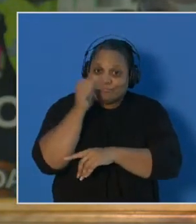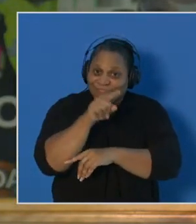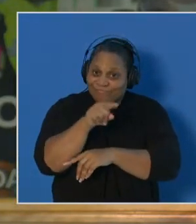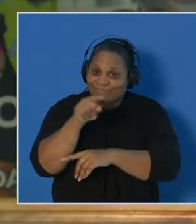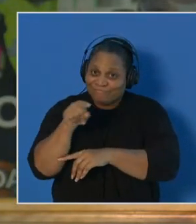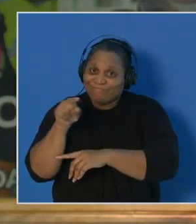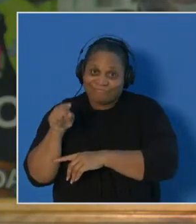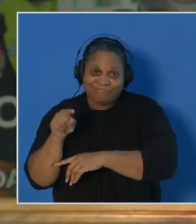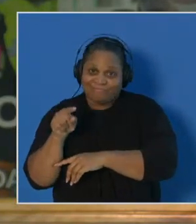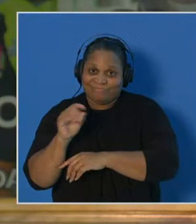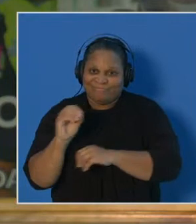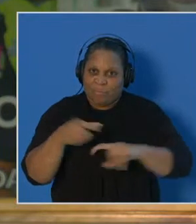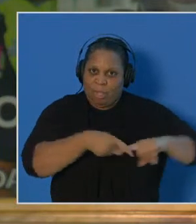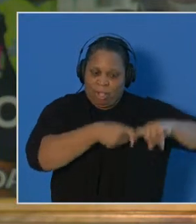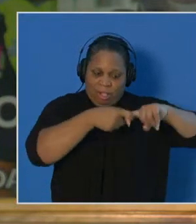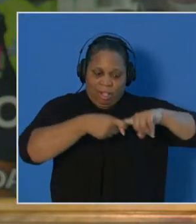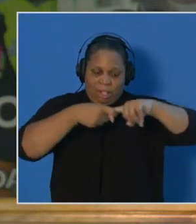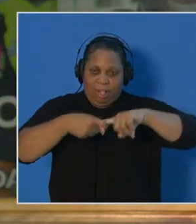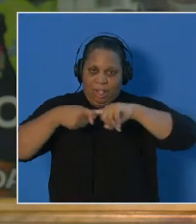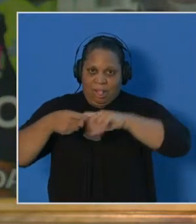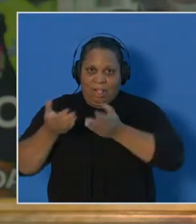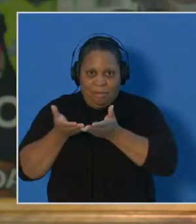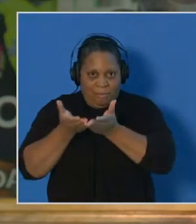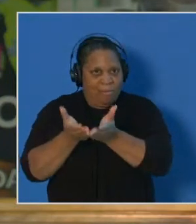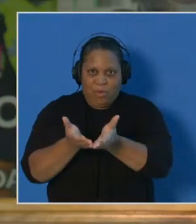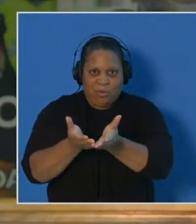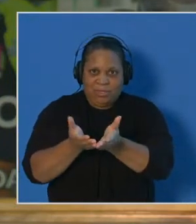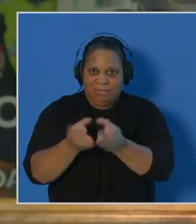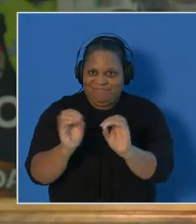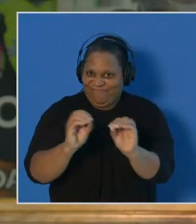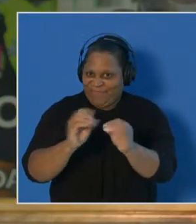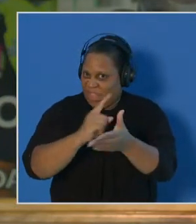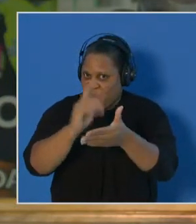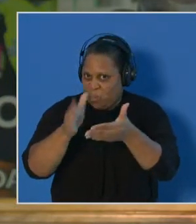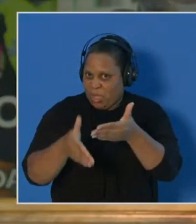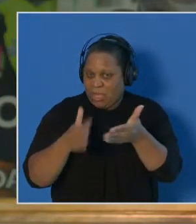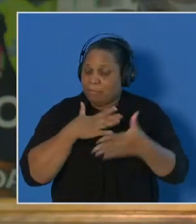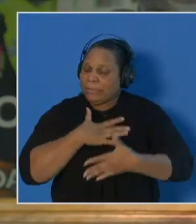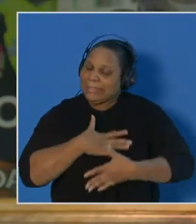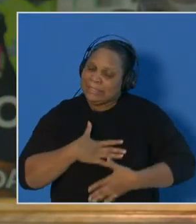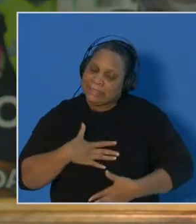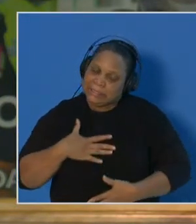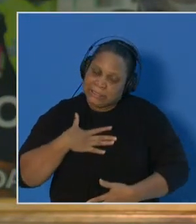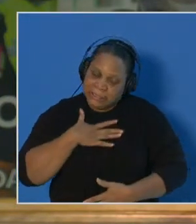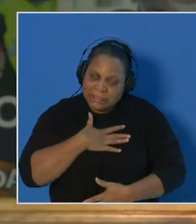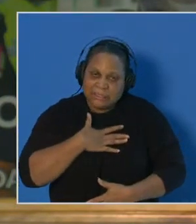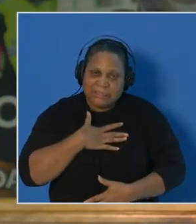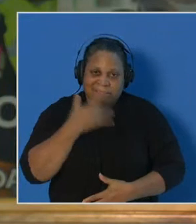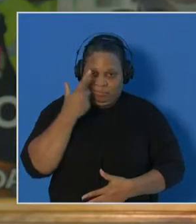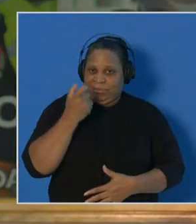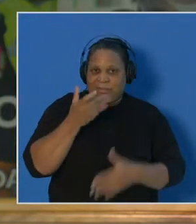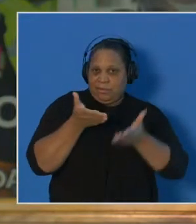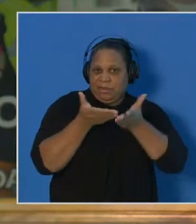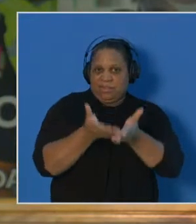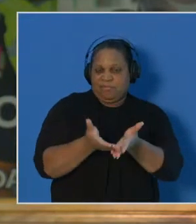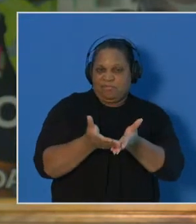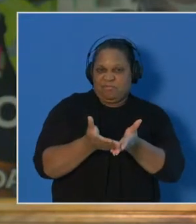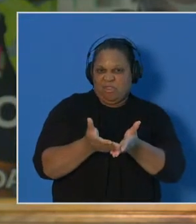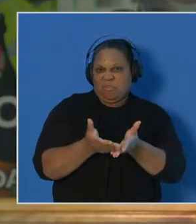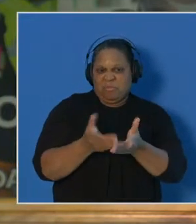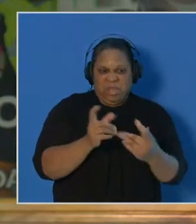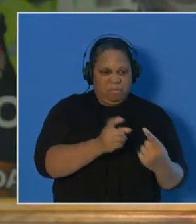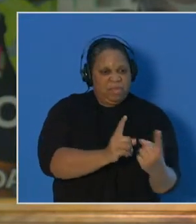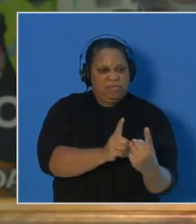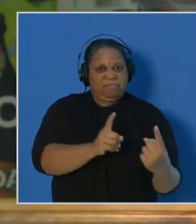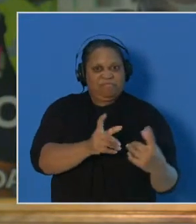persons that there are no raft-ups should be scheduled for this weekend, please. And just because your boats may be physically